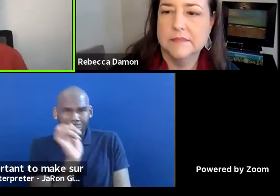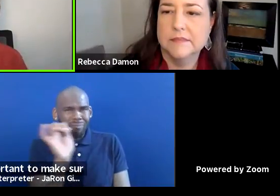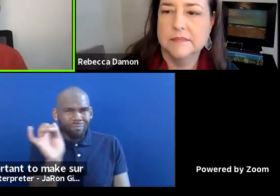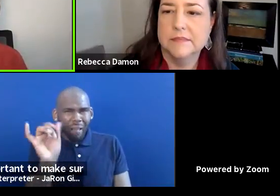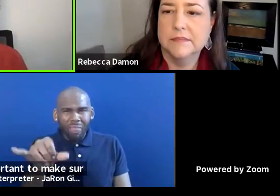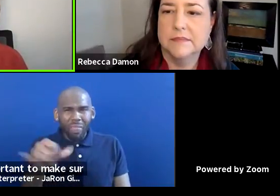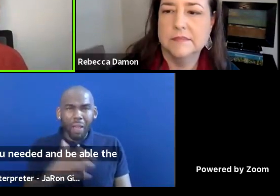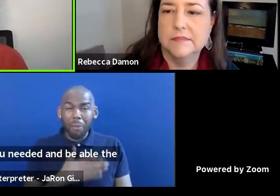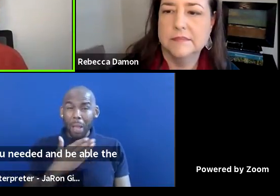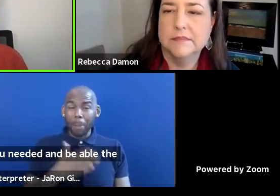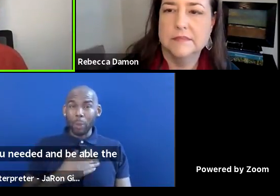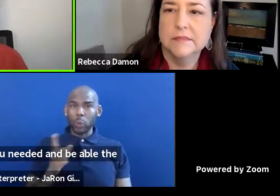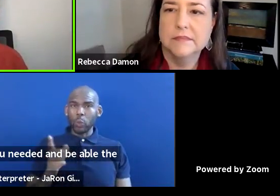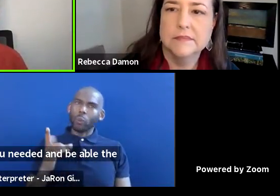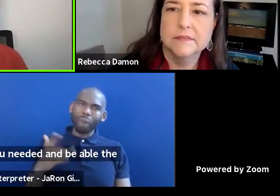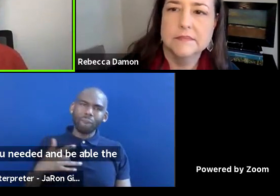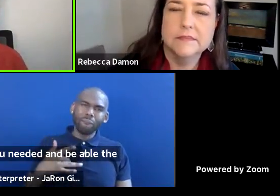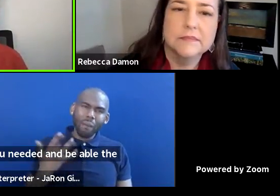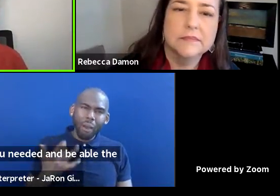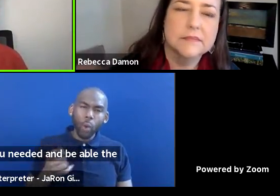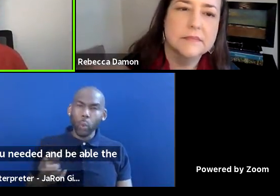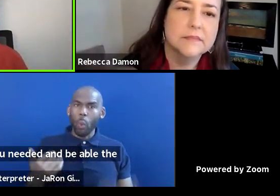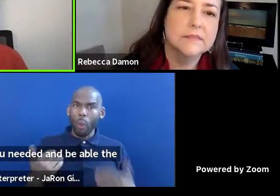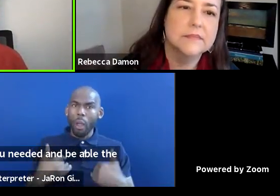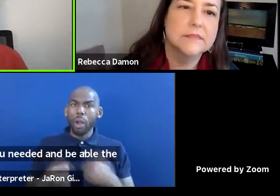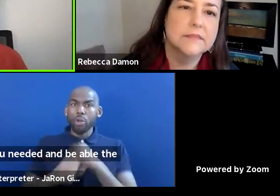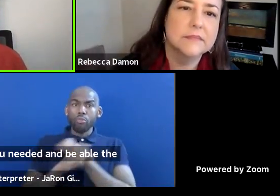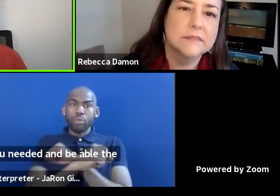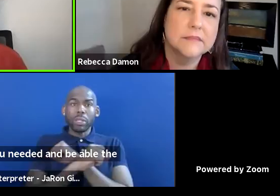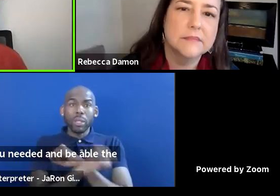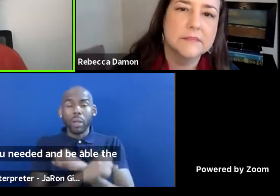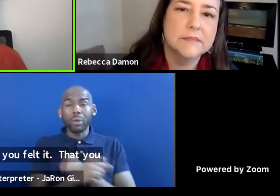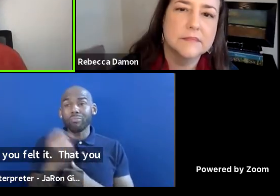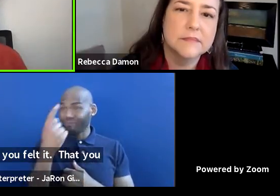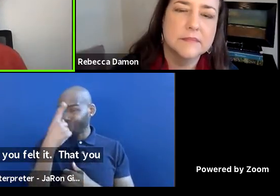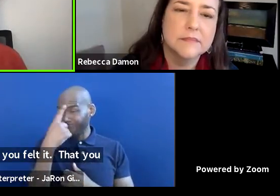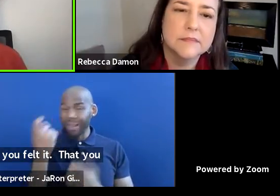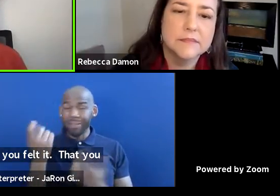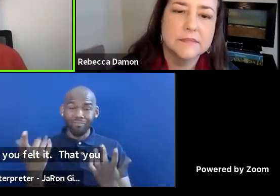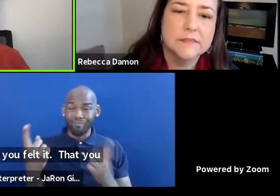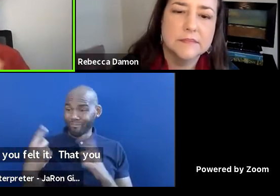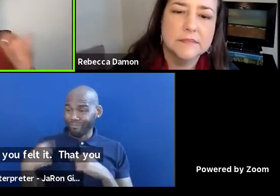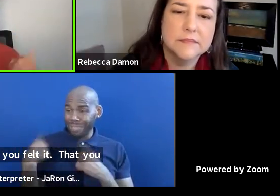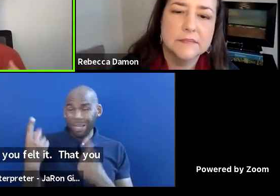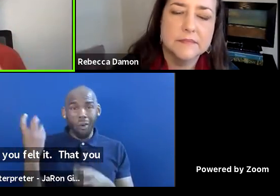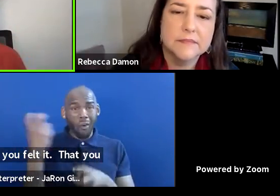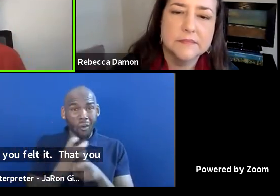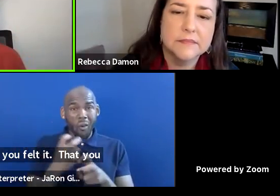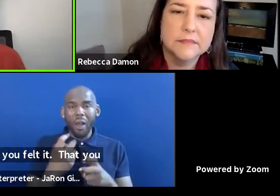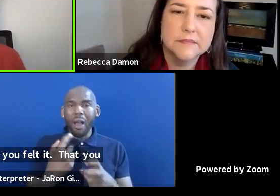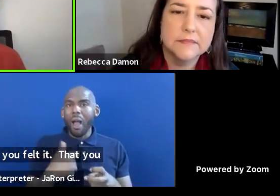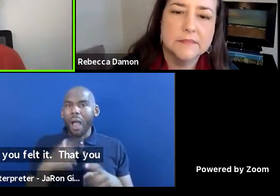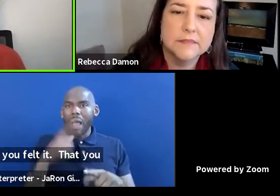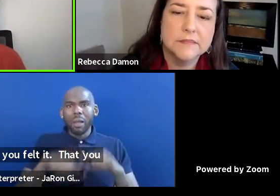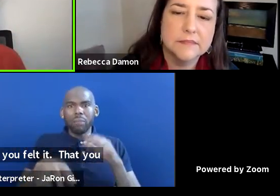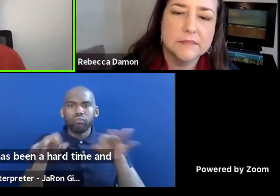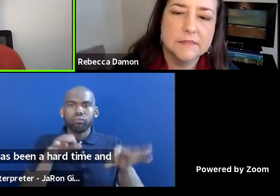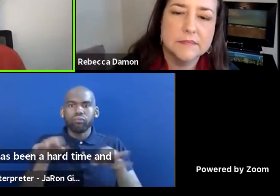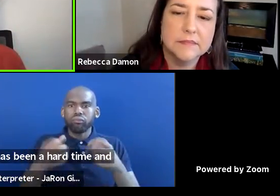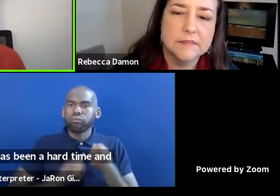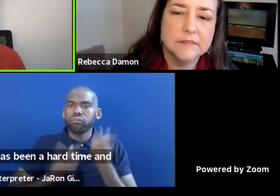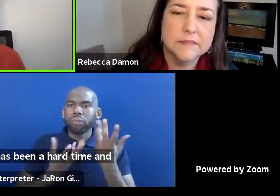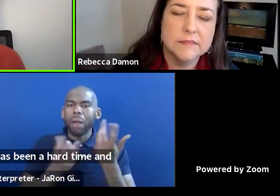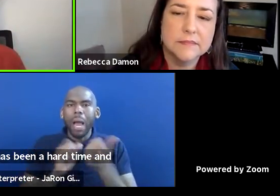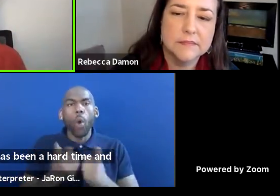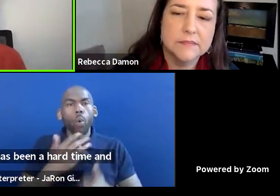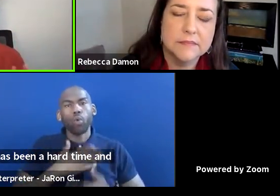felt that you had that protection, because it's been a hard time. And I cannot say how grateful I am that you guys